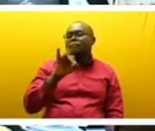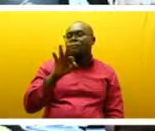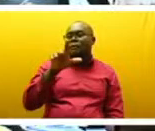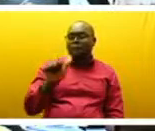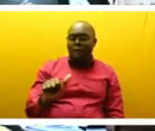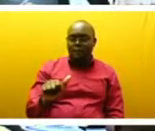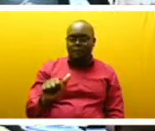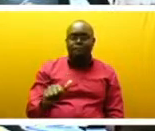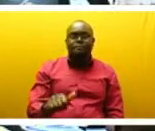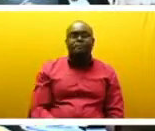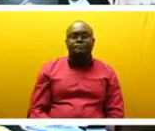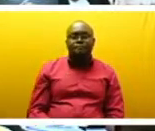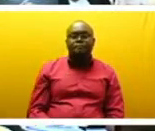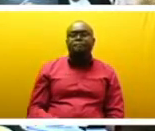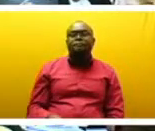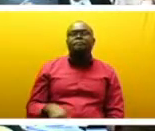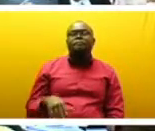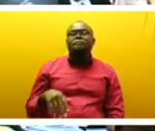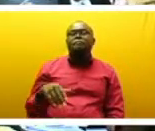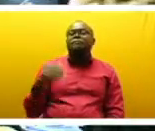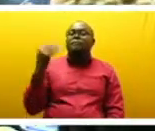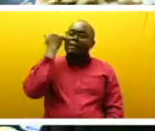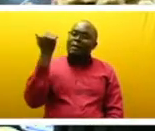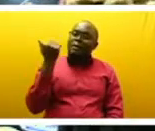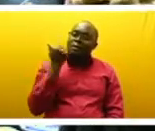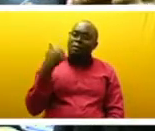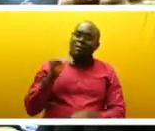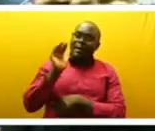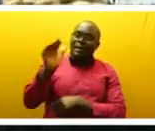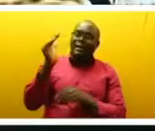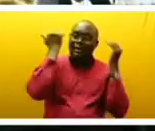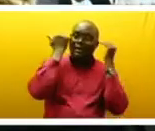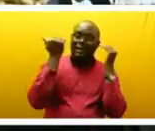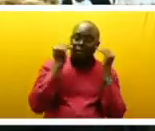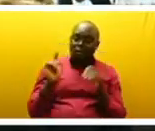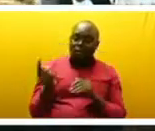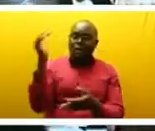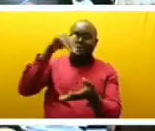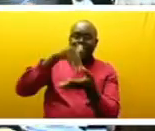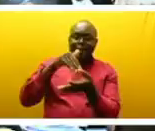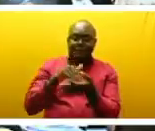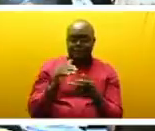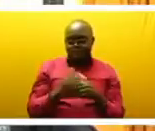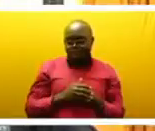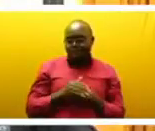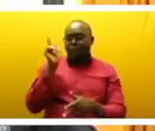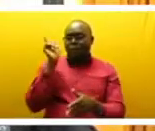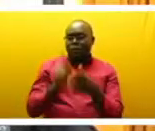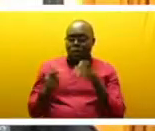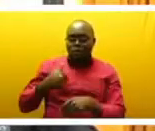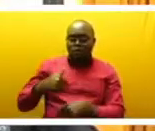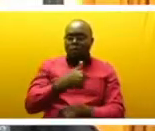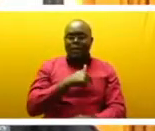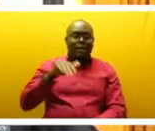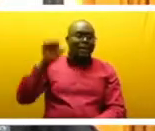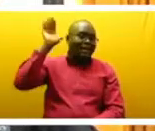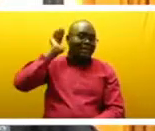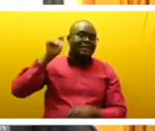My Lady Chief Justice and the court, may I plead with the court once again that what we are listening